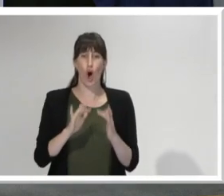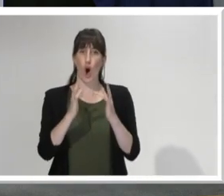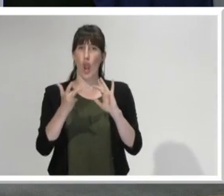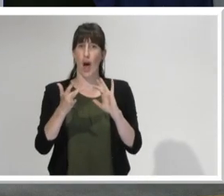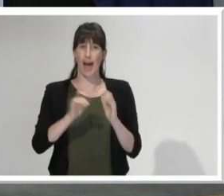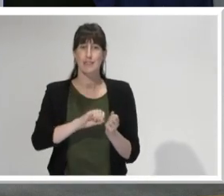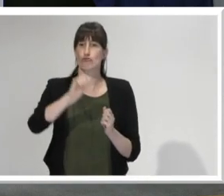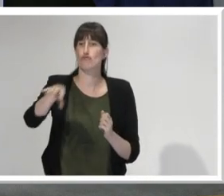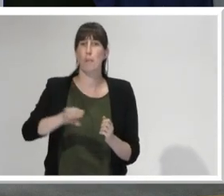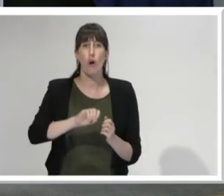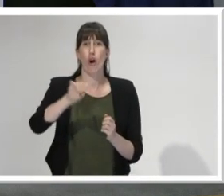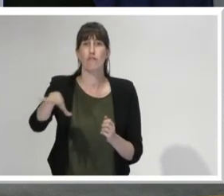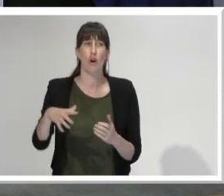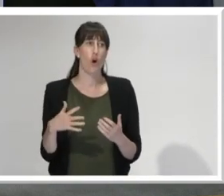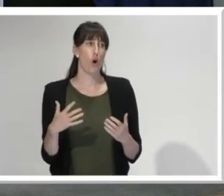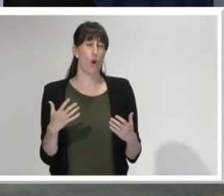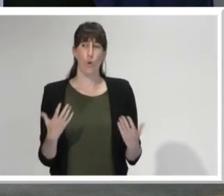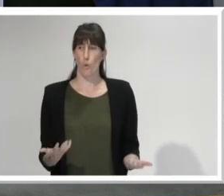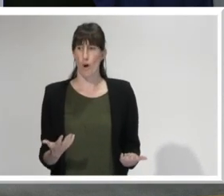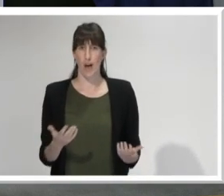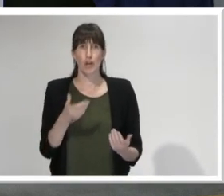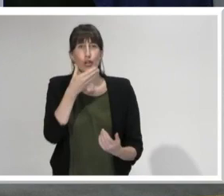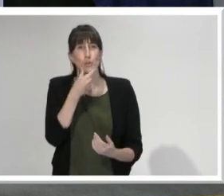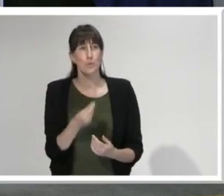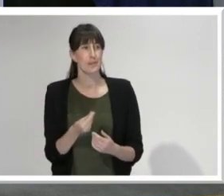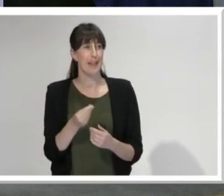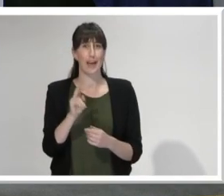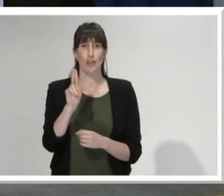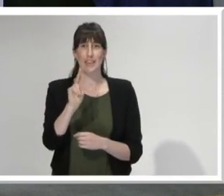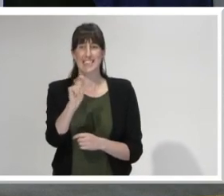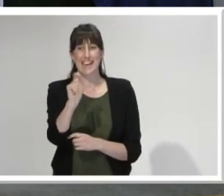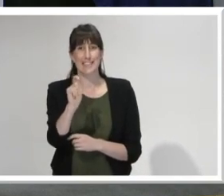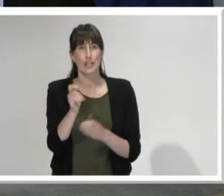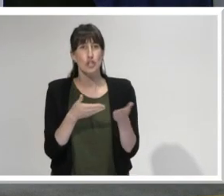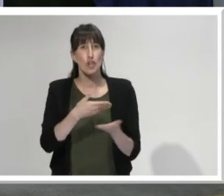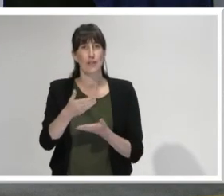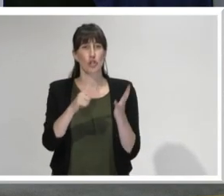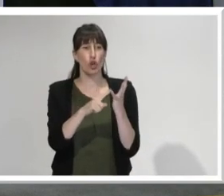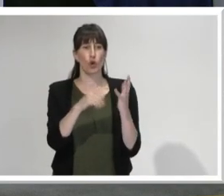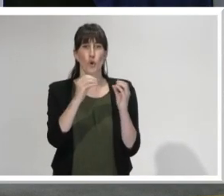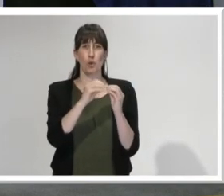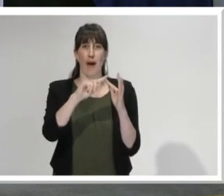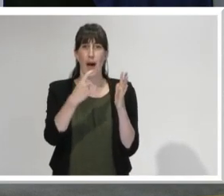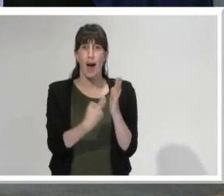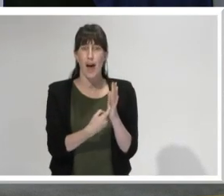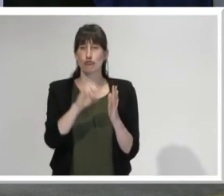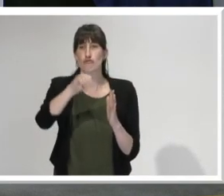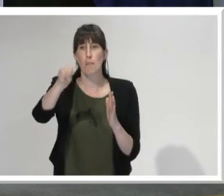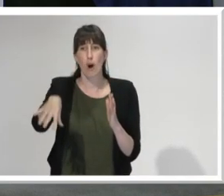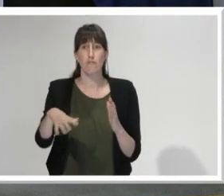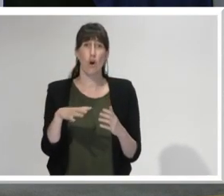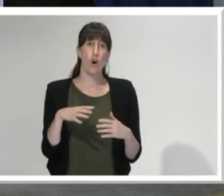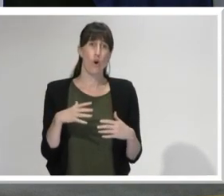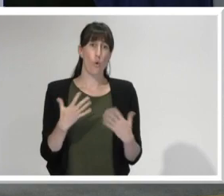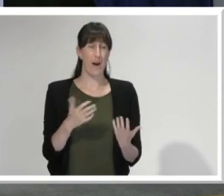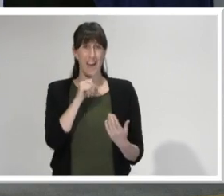things like umbrella deliveries like Uber, or they may have, if they're a retailer, click and collect. But